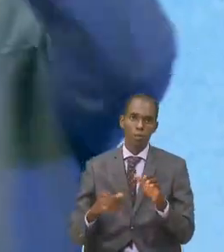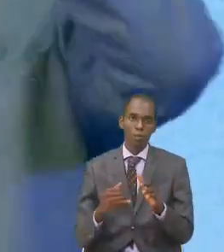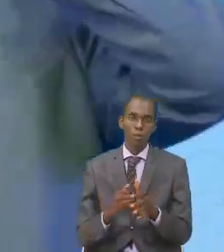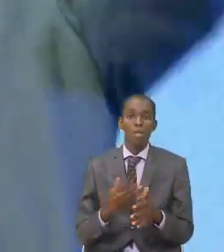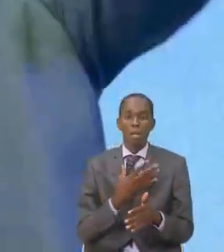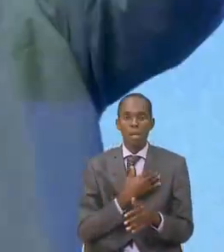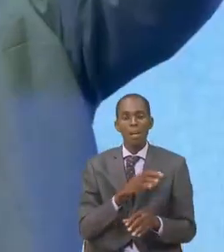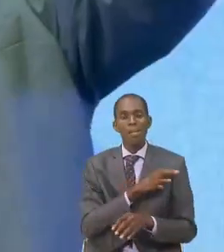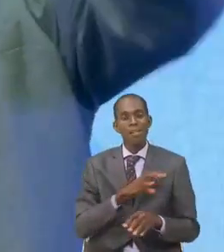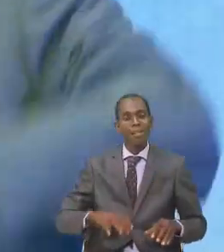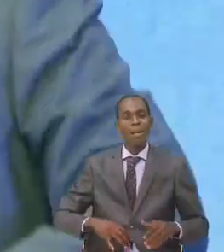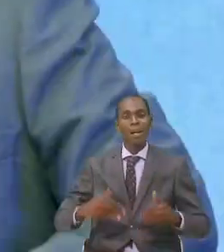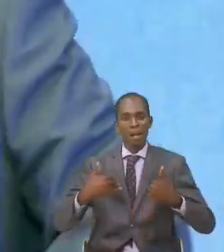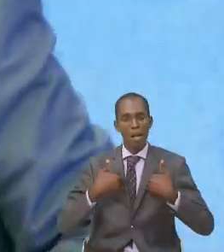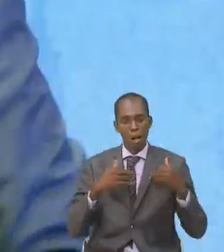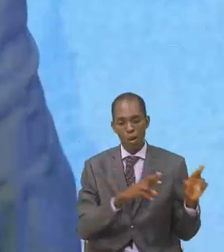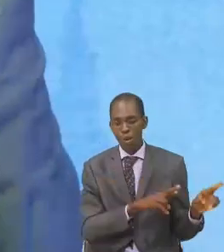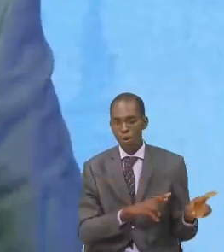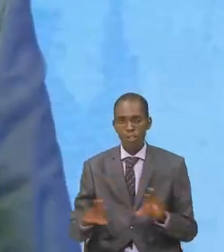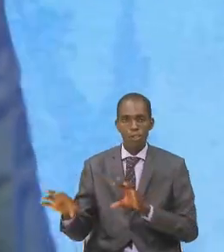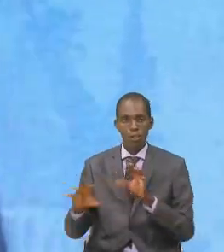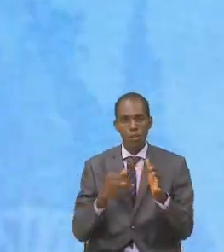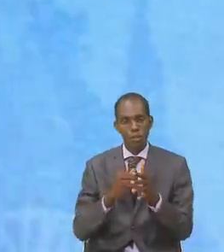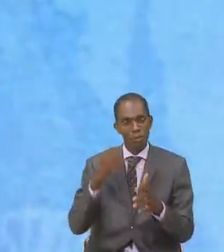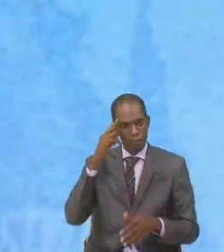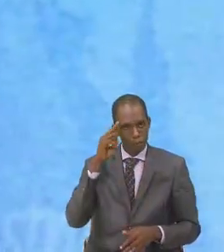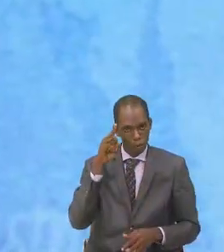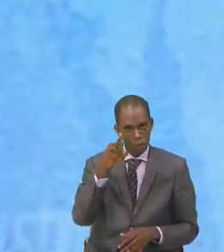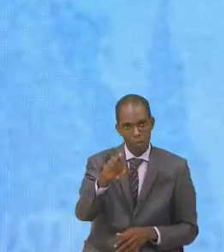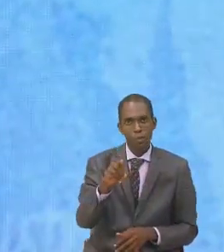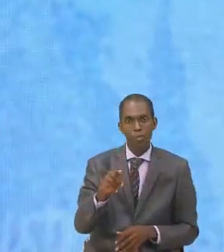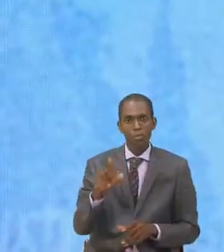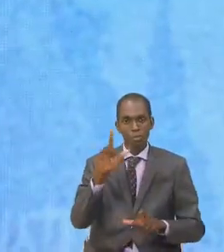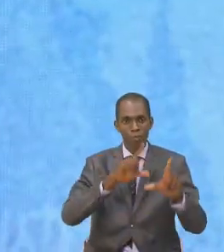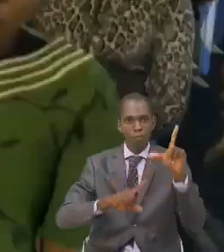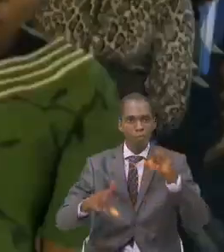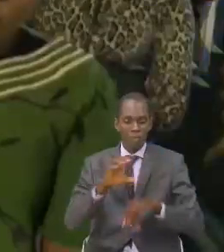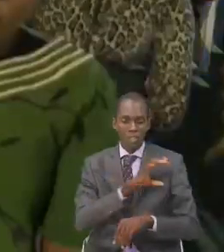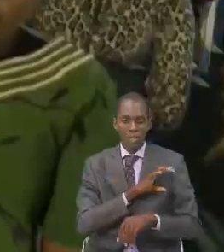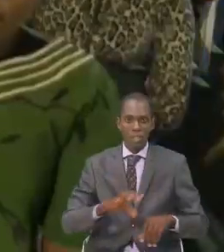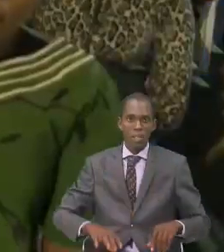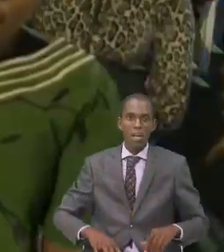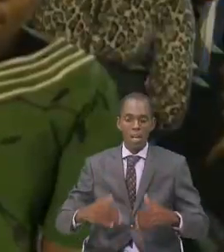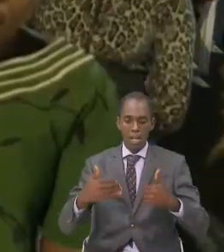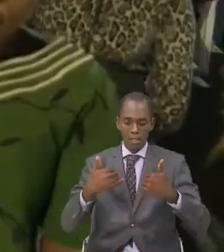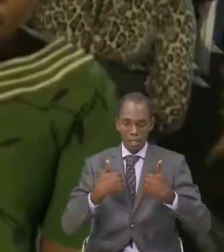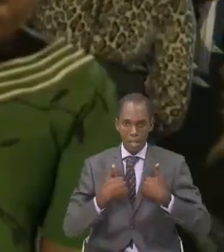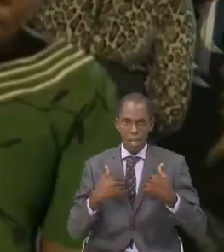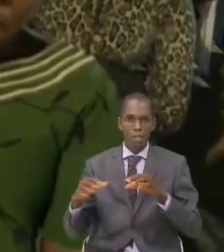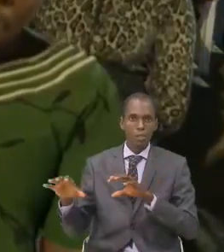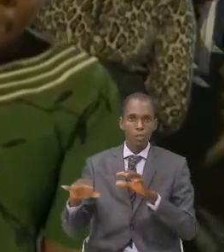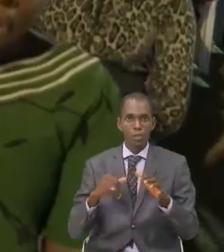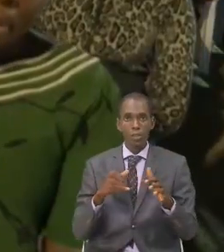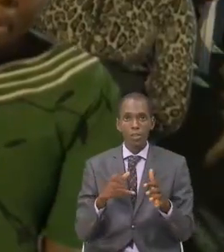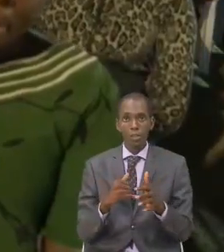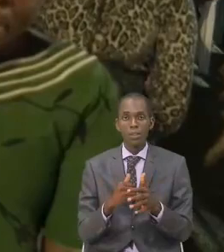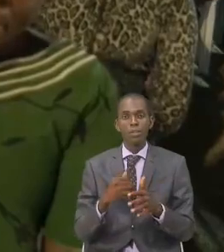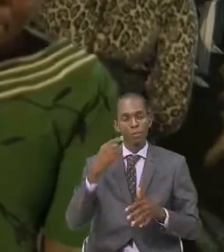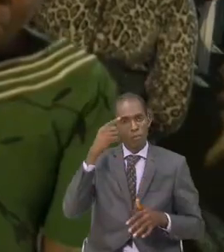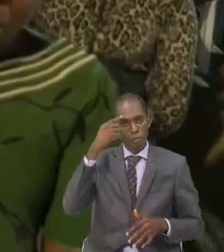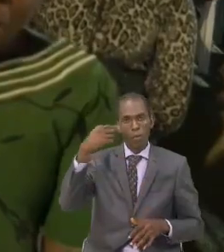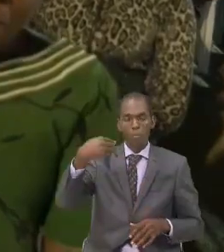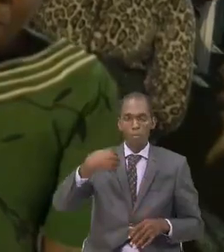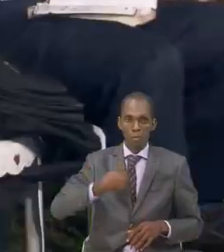I'm trying. Only Christ can do it. And Christ has done it for you. Christ has done it for